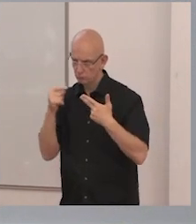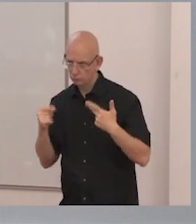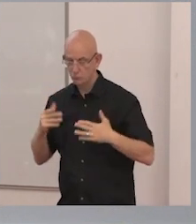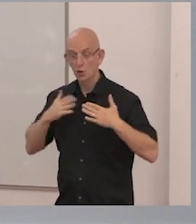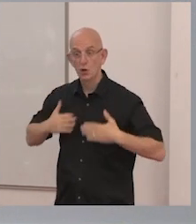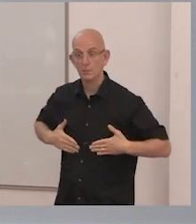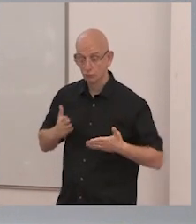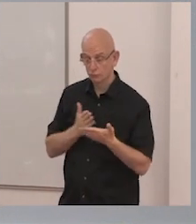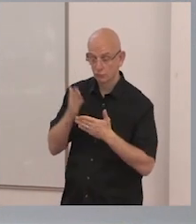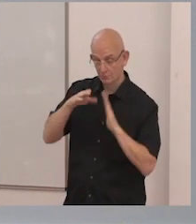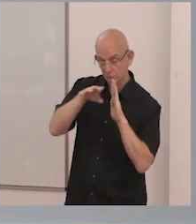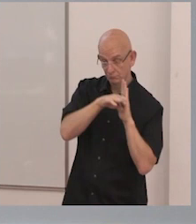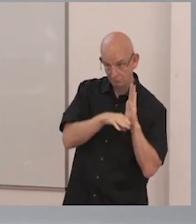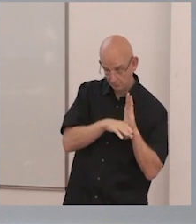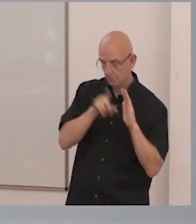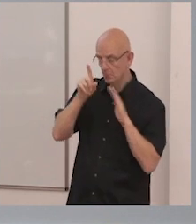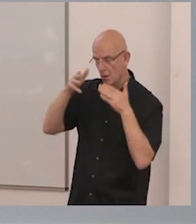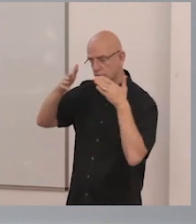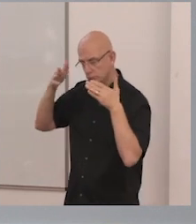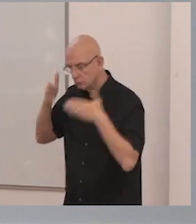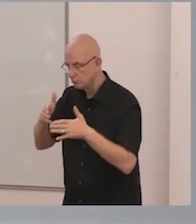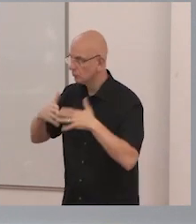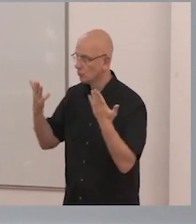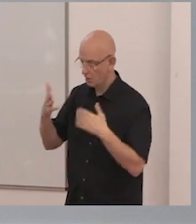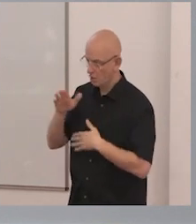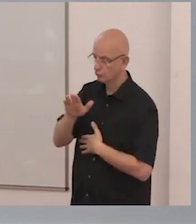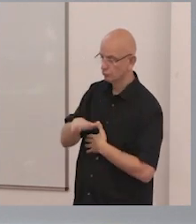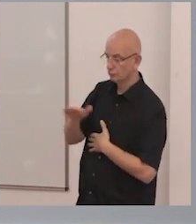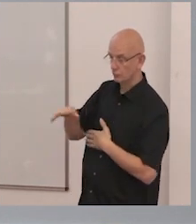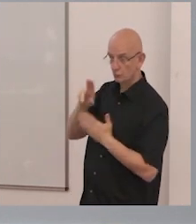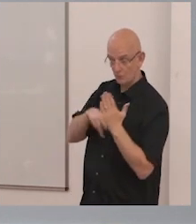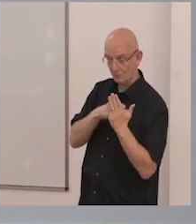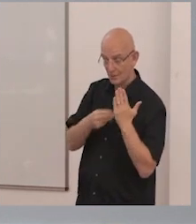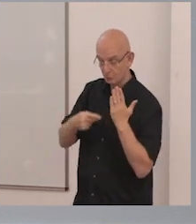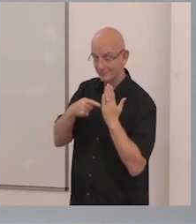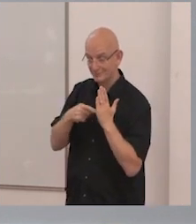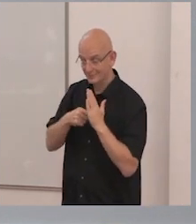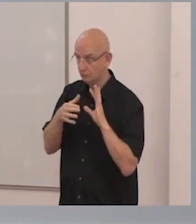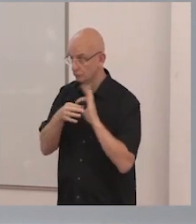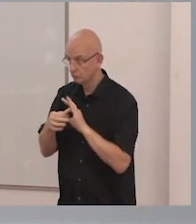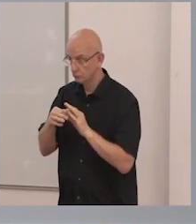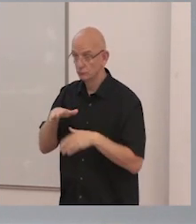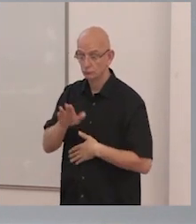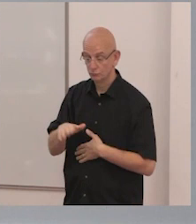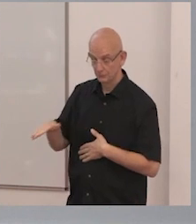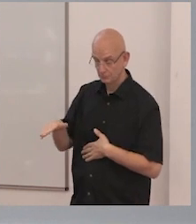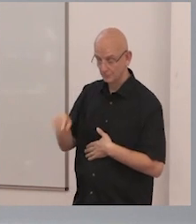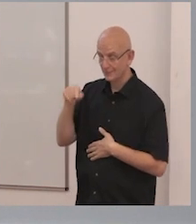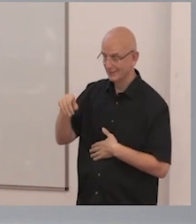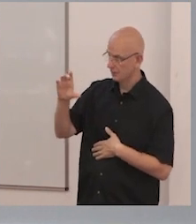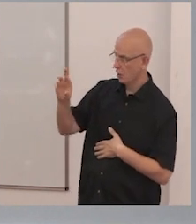of the Child, or the CRC, and the Convention on the Rights of Persons with Disabilities, the